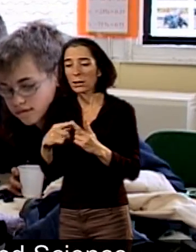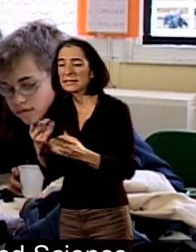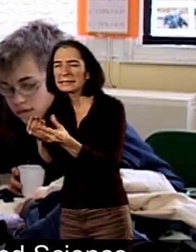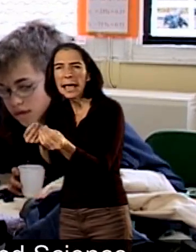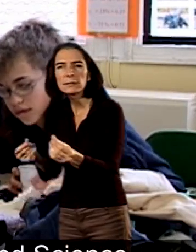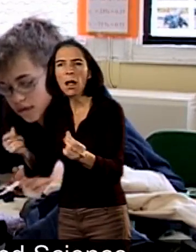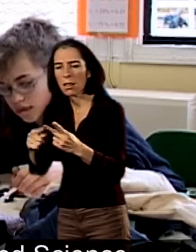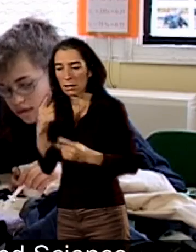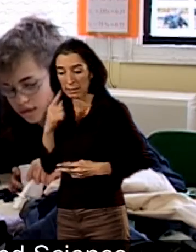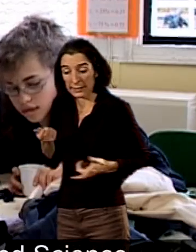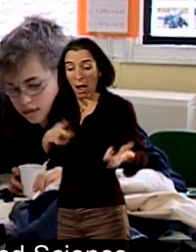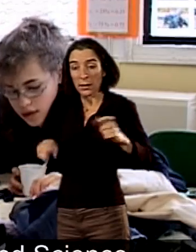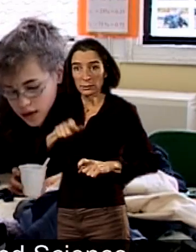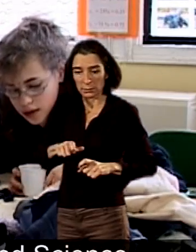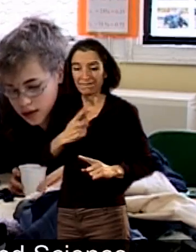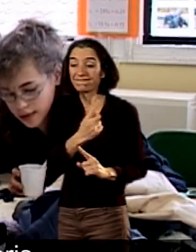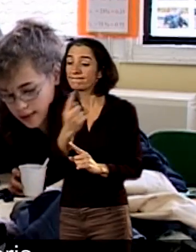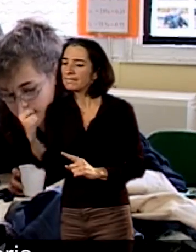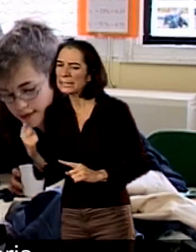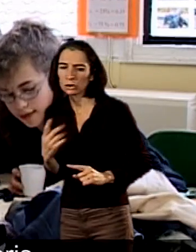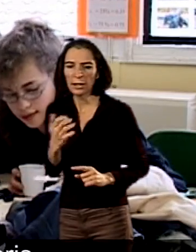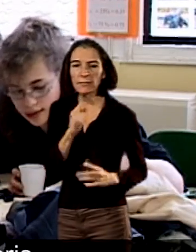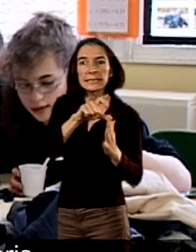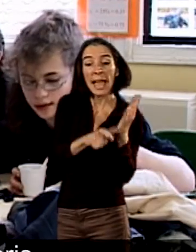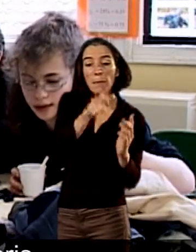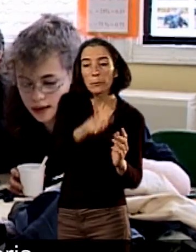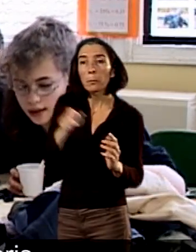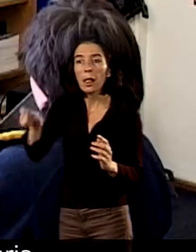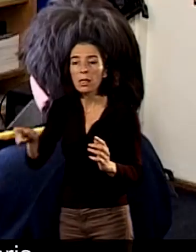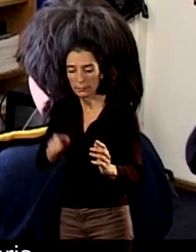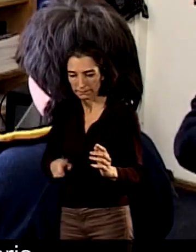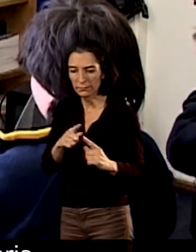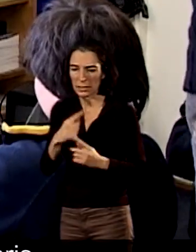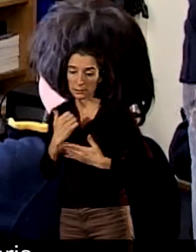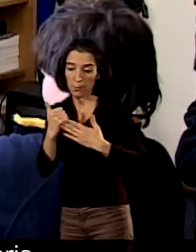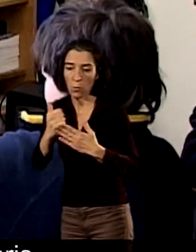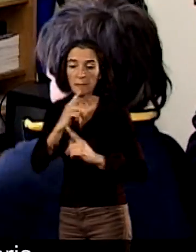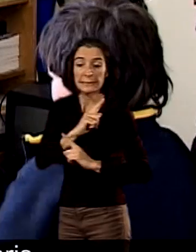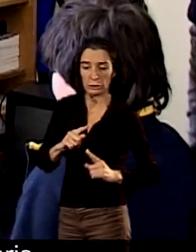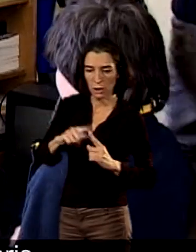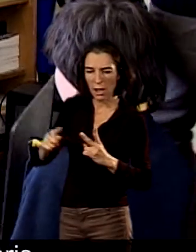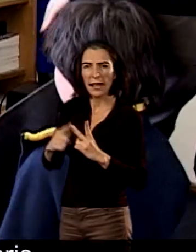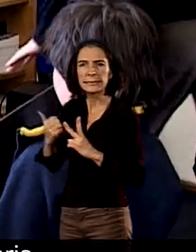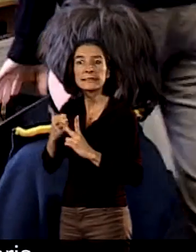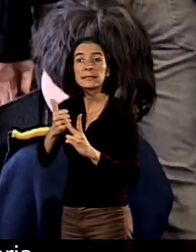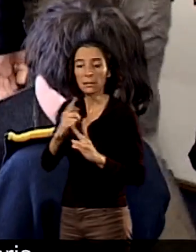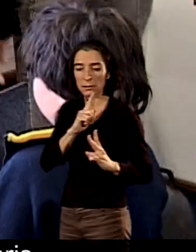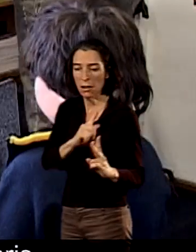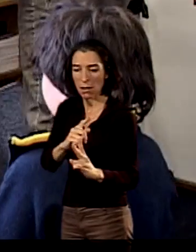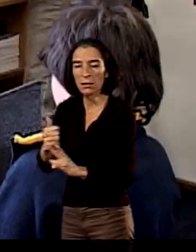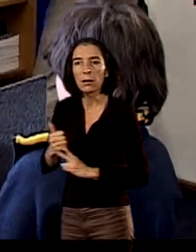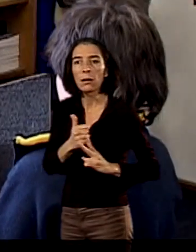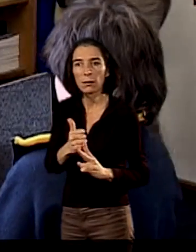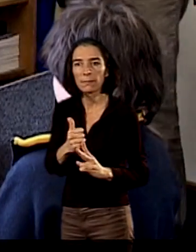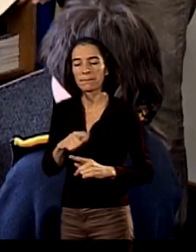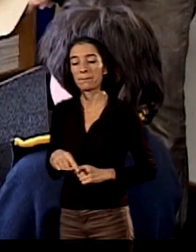rotation. Each group includes a disabled pupil, and the groups are supported by Chris, the class teacher, and a teaching assistant.